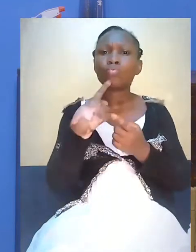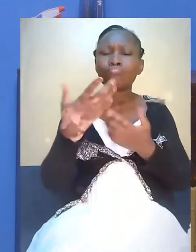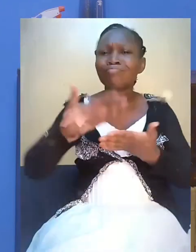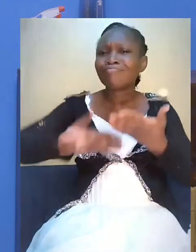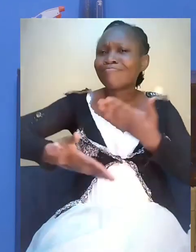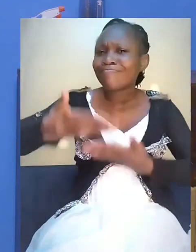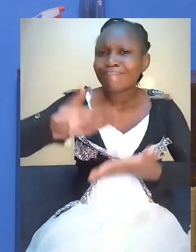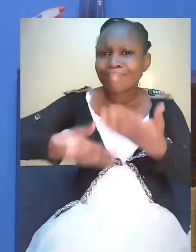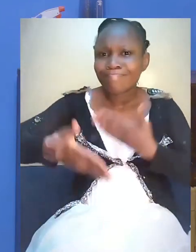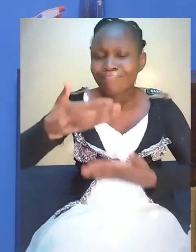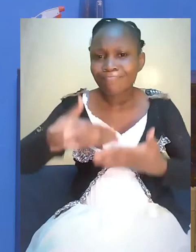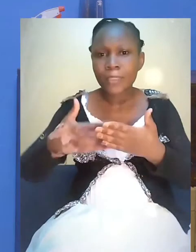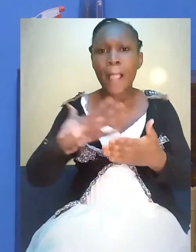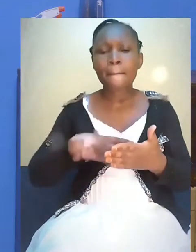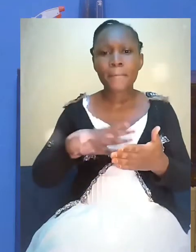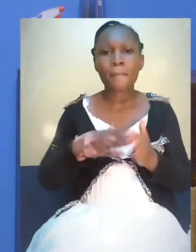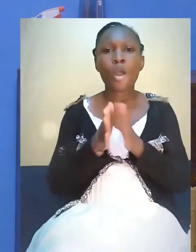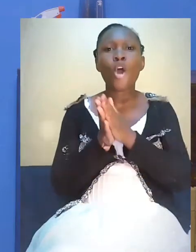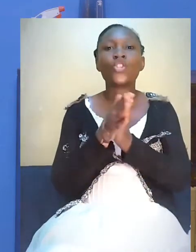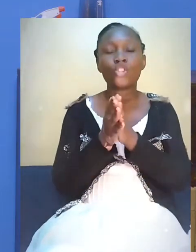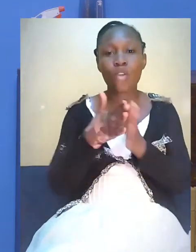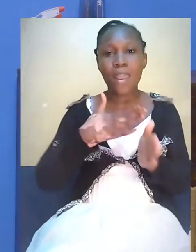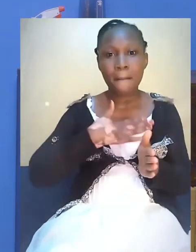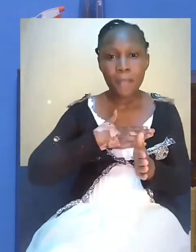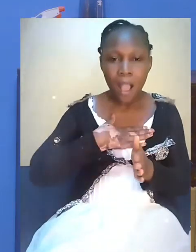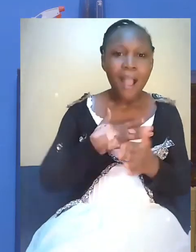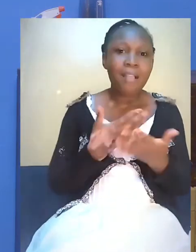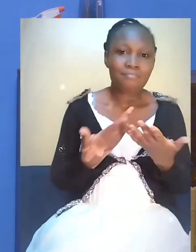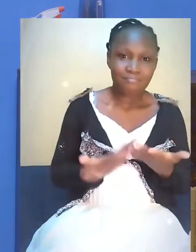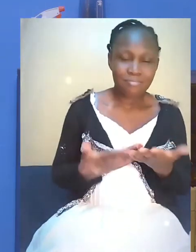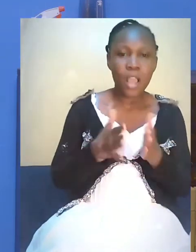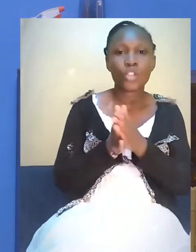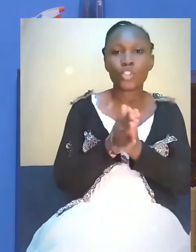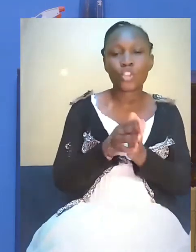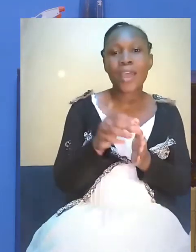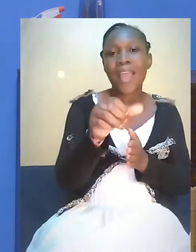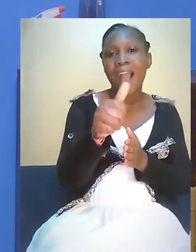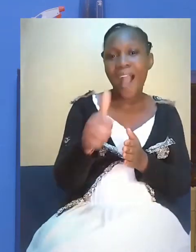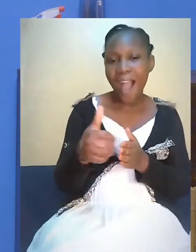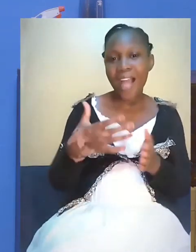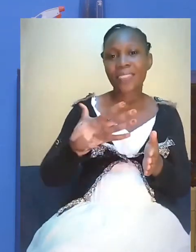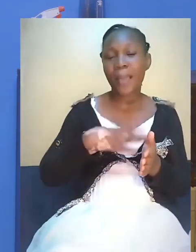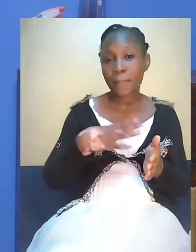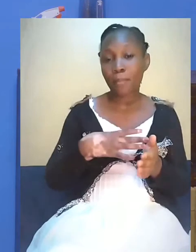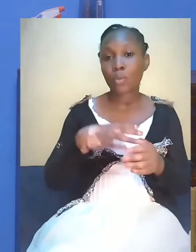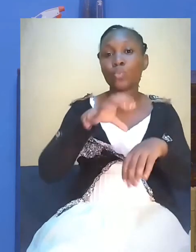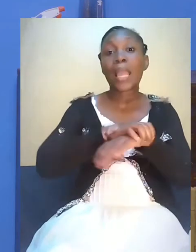to share with people my own story, stories of other people, as well as preach hope, because I